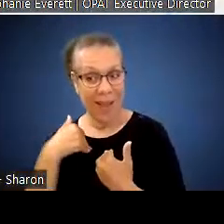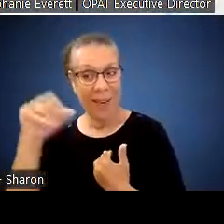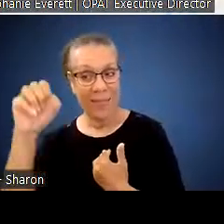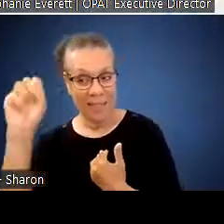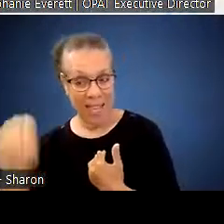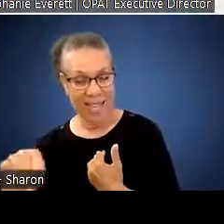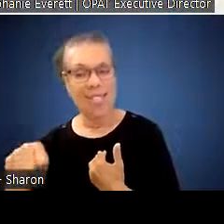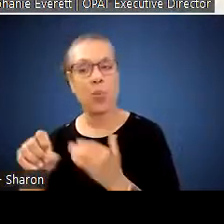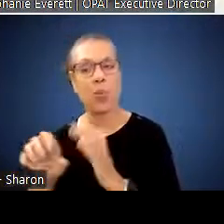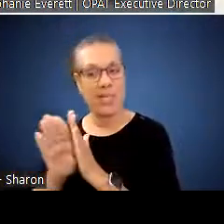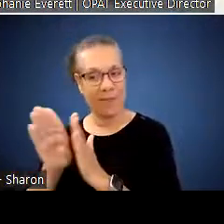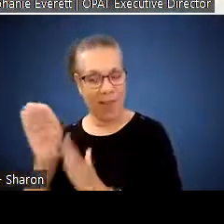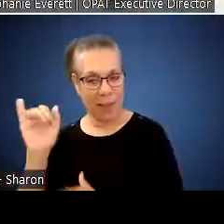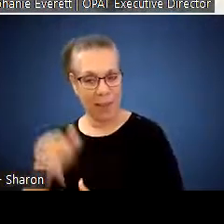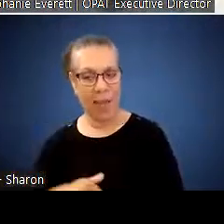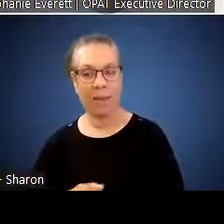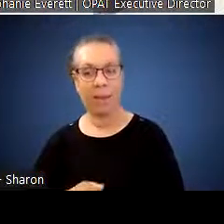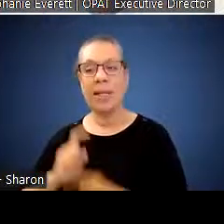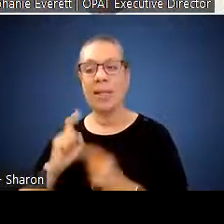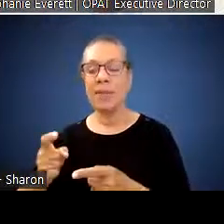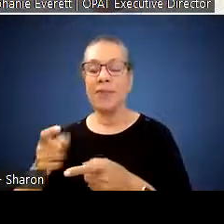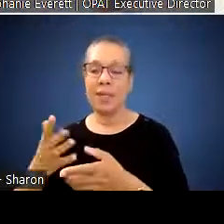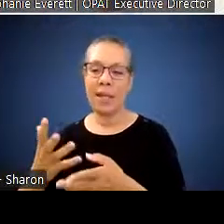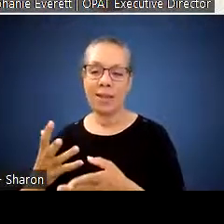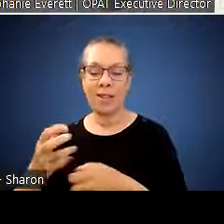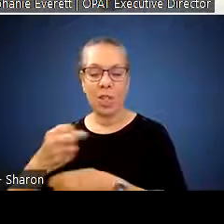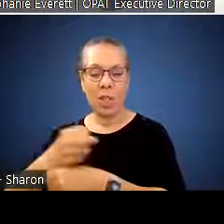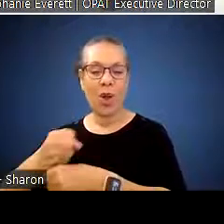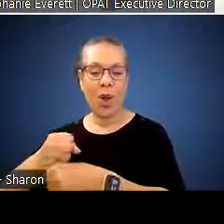developed one, so we've been leaving those at the coffee hours.